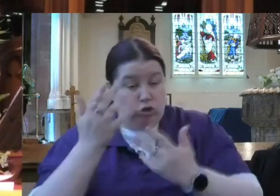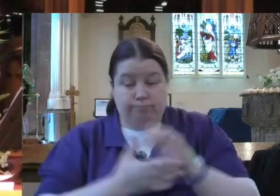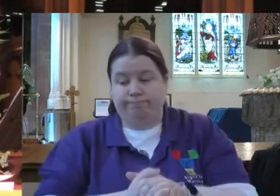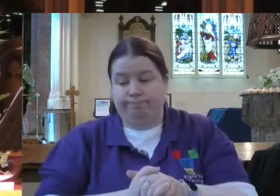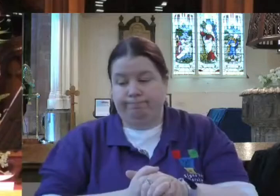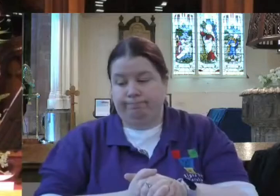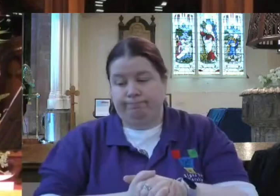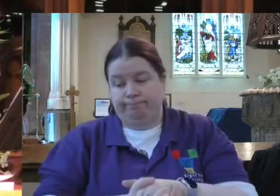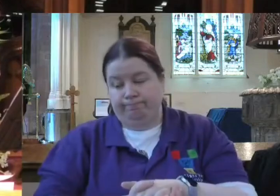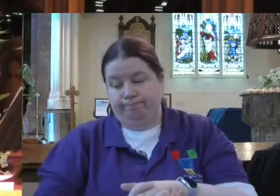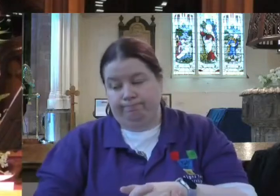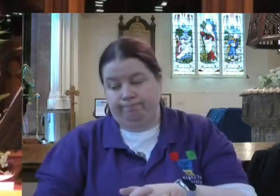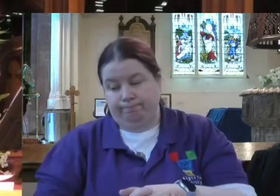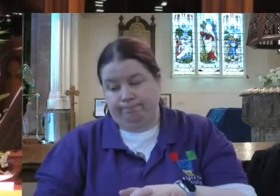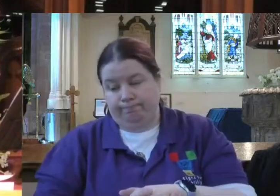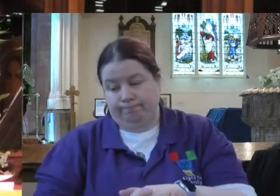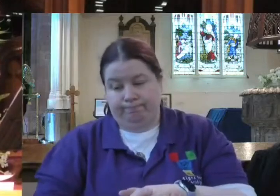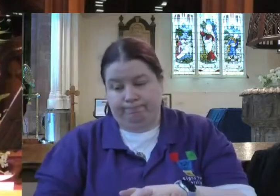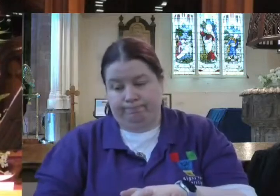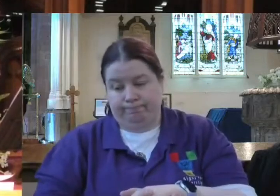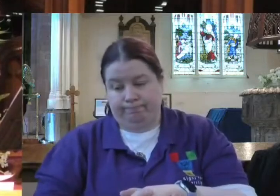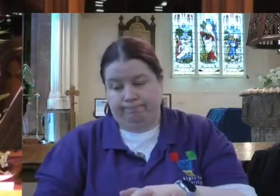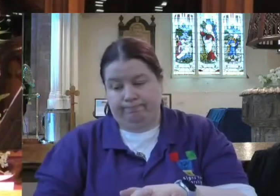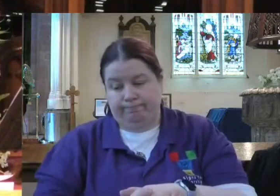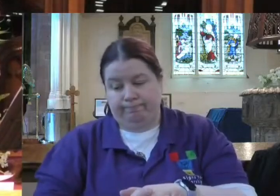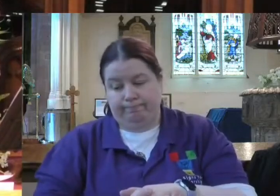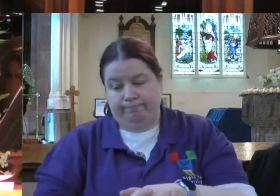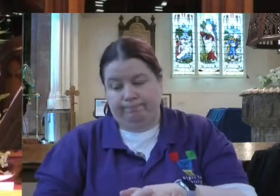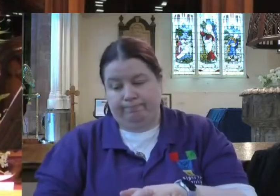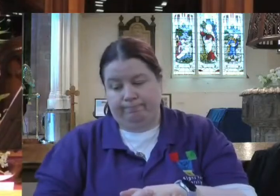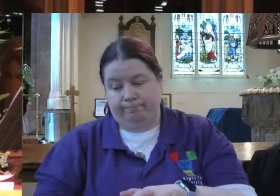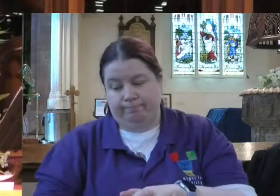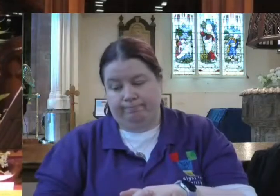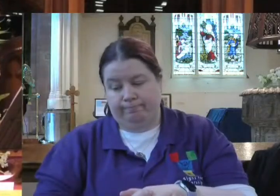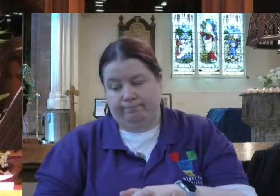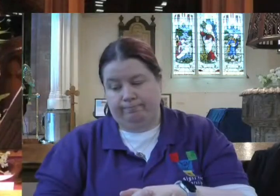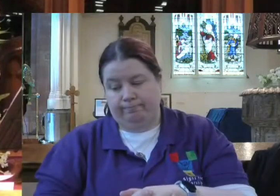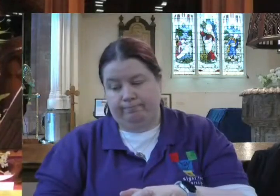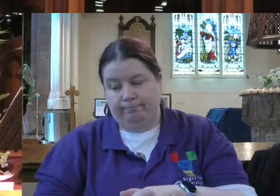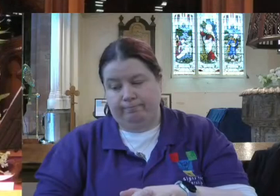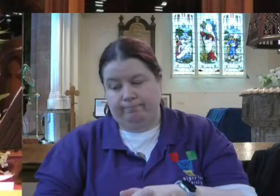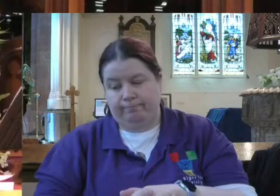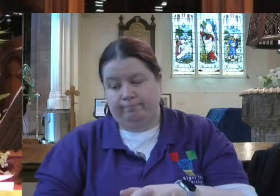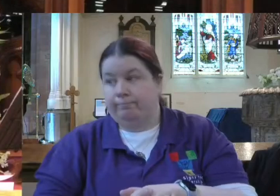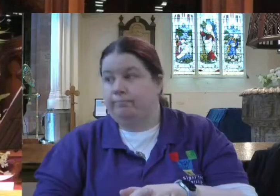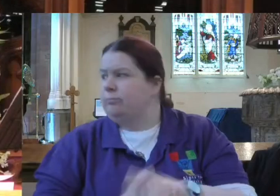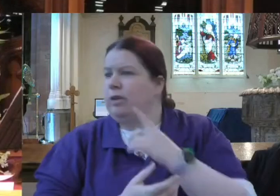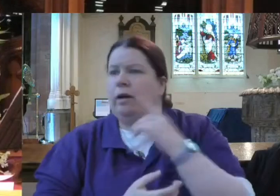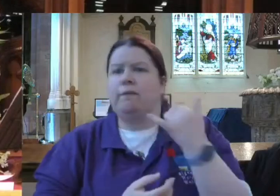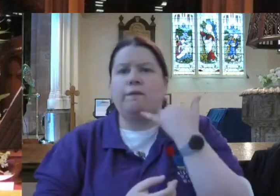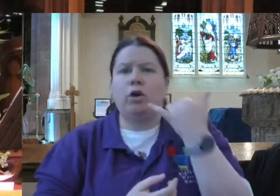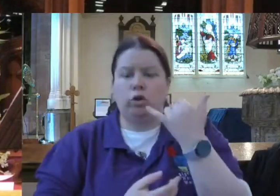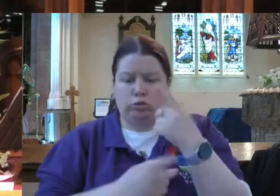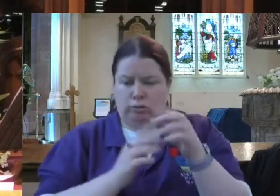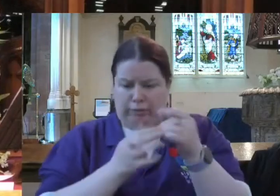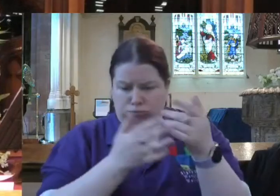Electoral roll, 183, weeks in the year 52, cost of a latte, the small latte in Costa is £3.70. Has anybody got a mobile phone that could do that